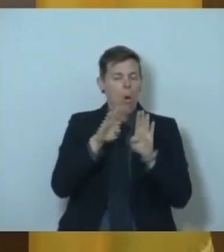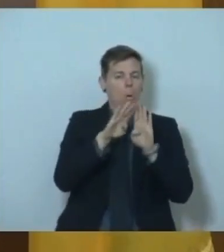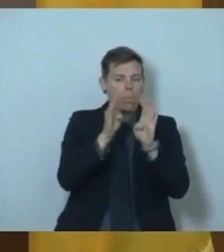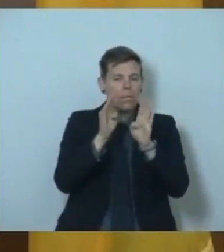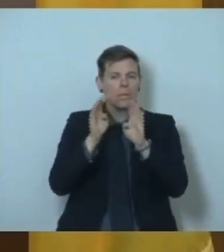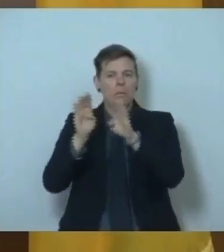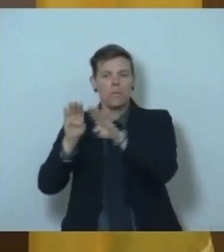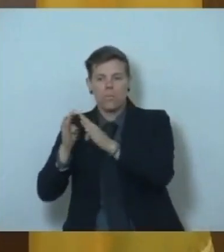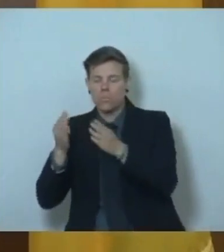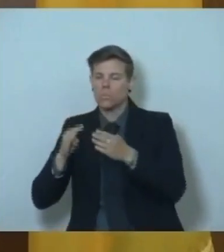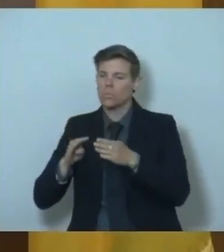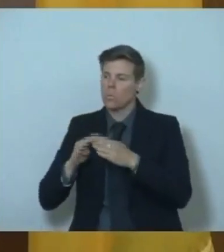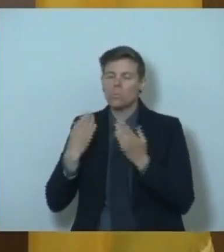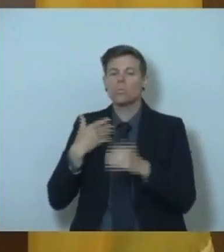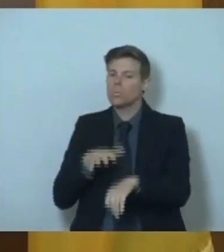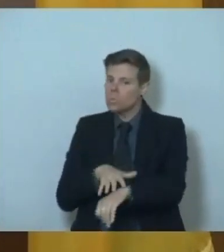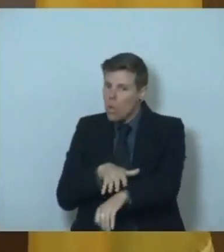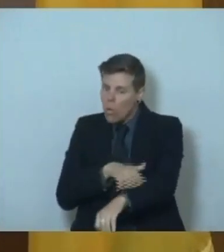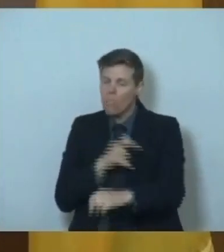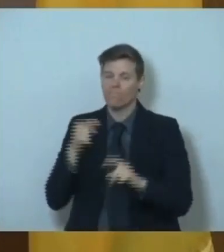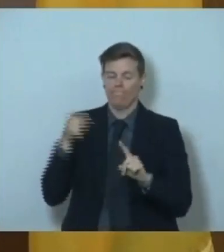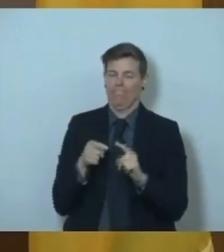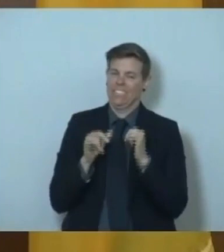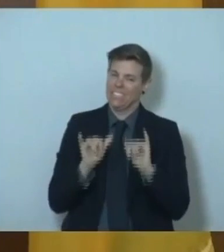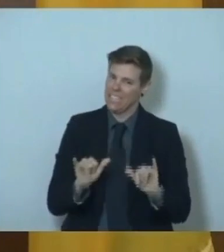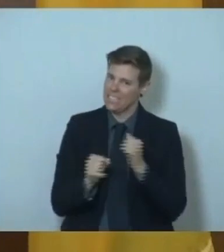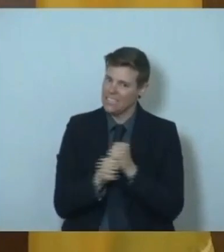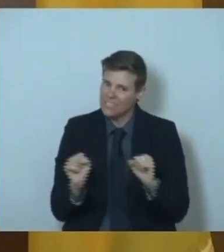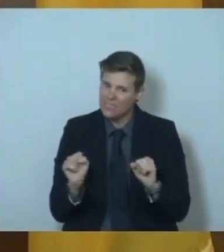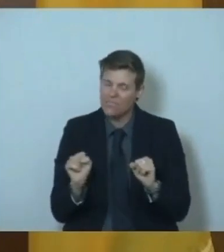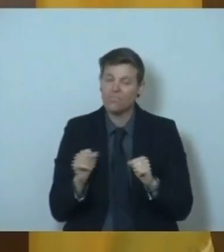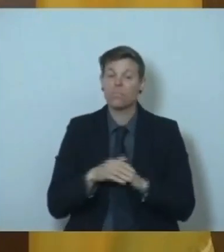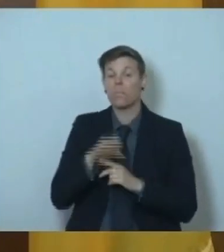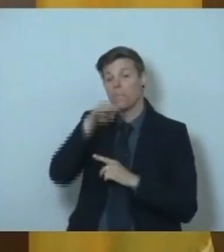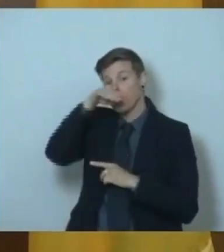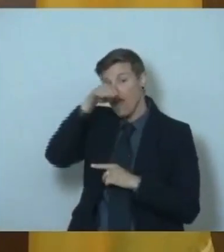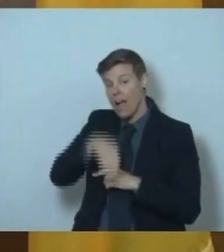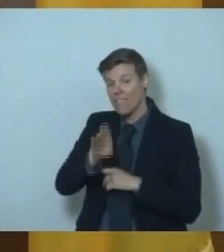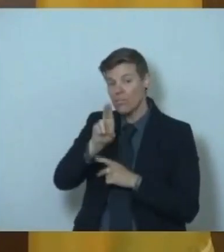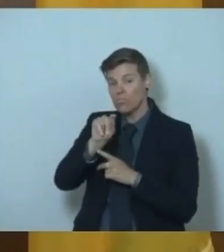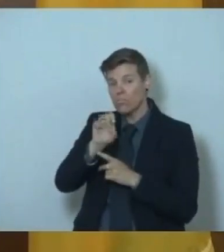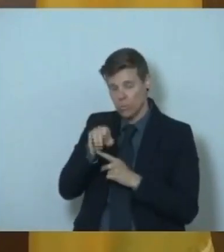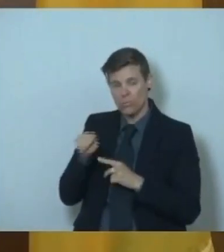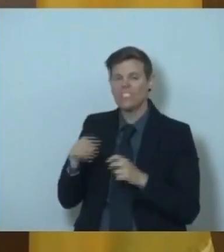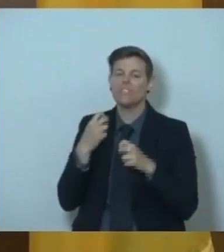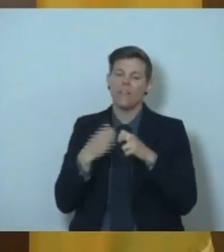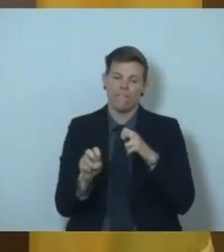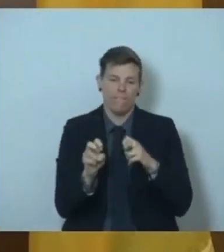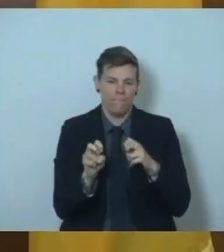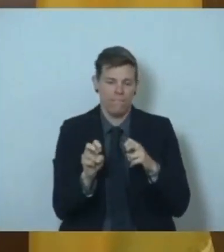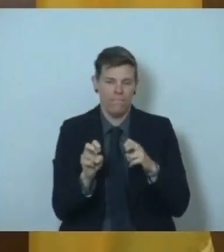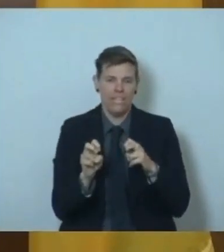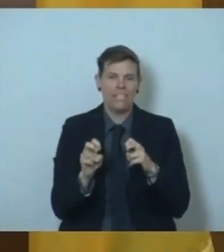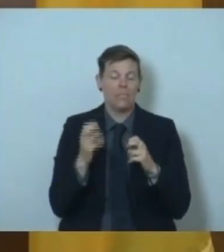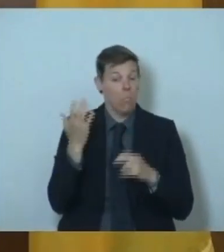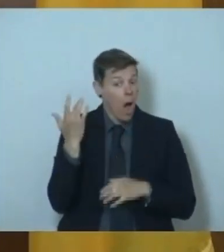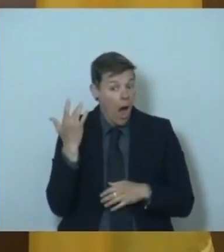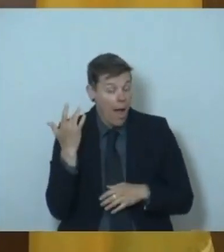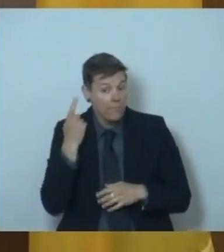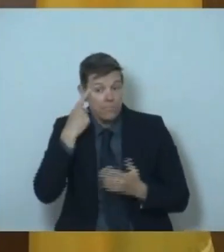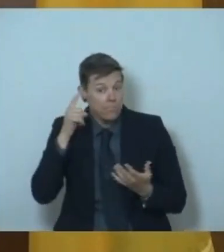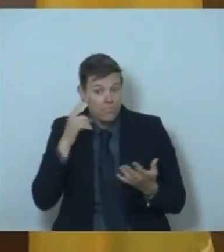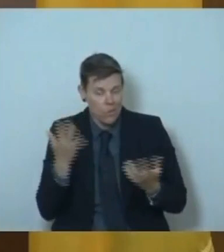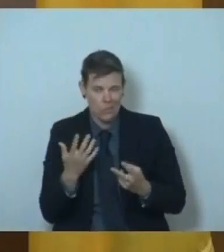way. Elephant Butte is tough, and the reason Elephant Butte is tough is twofold. One, you identified that there's a